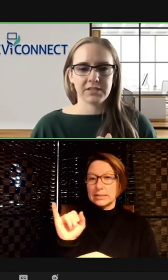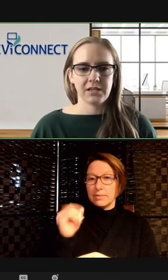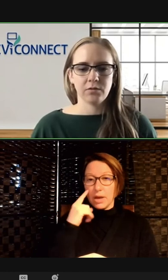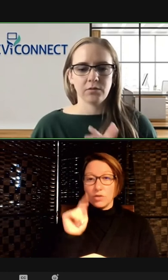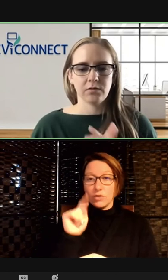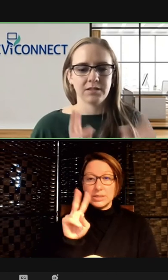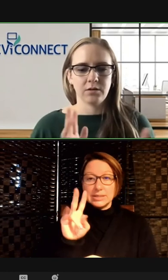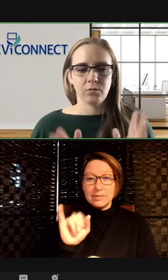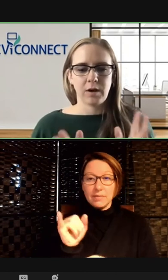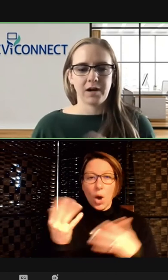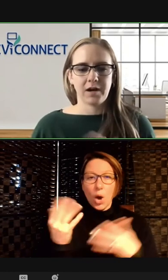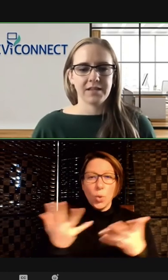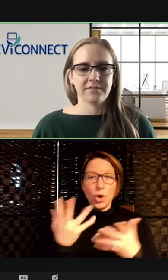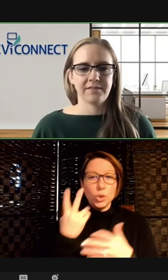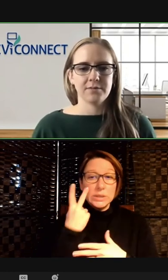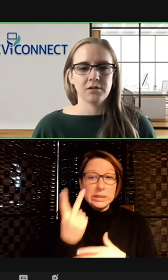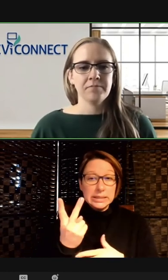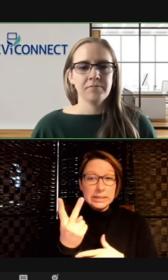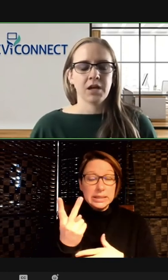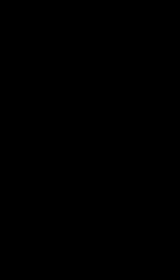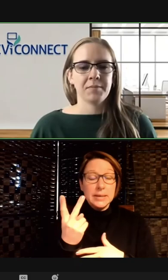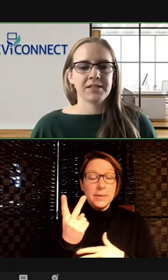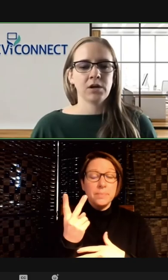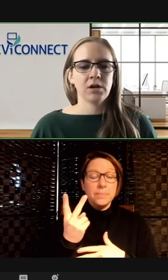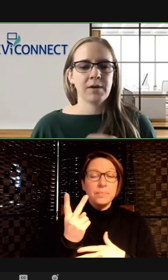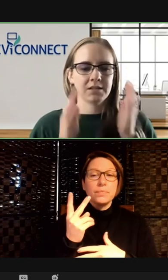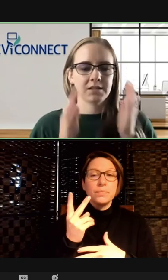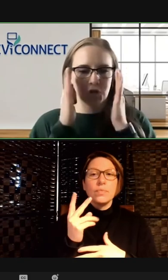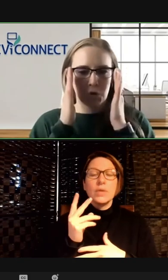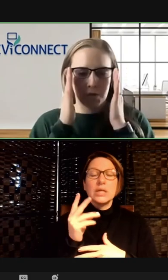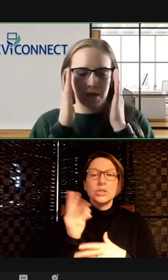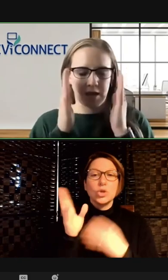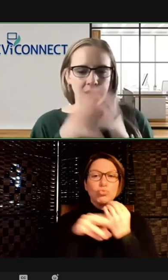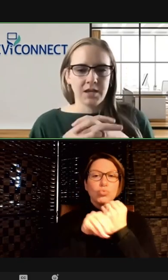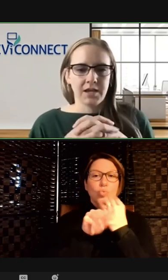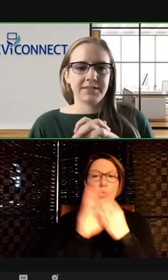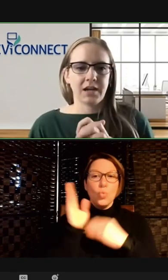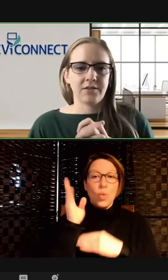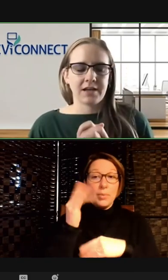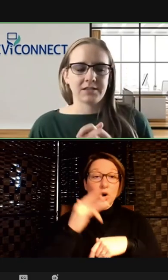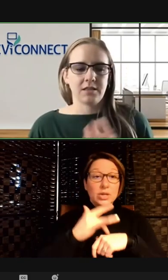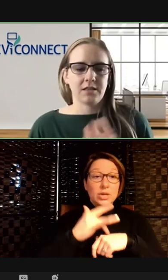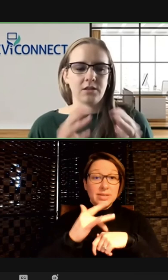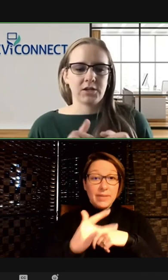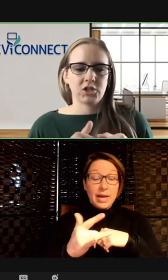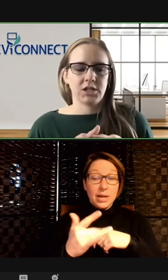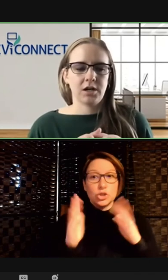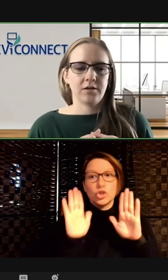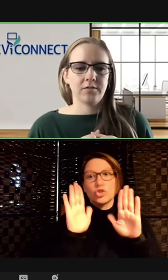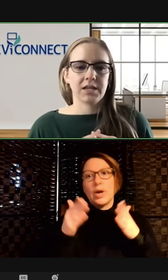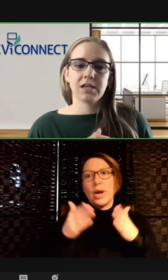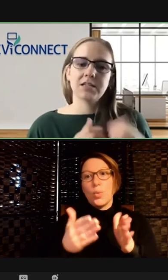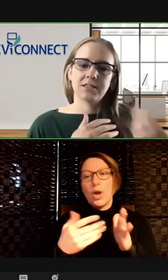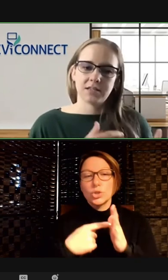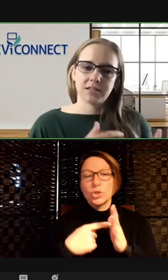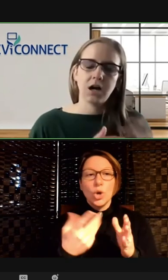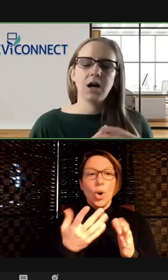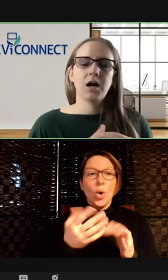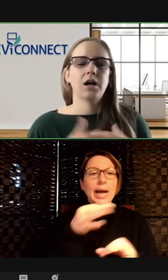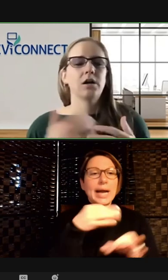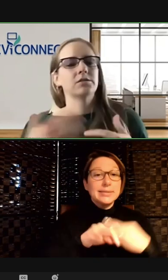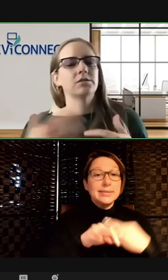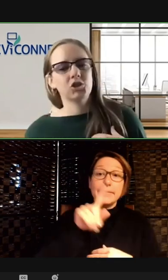Do You See? It's a webinar that's available. And it's a great way to show that instead of asking the question of like, is